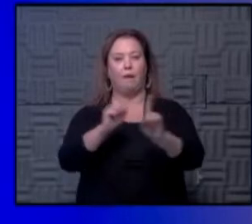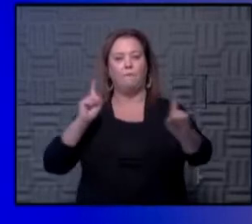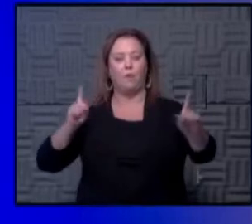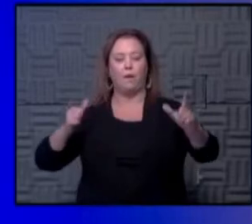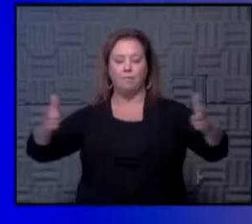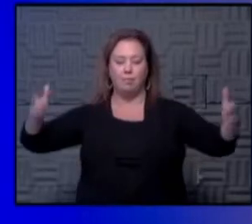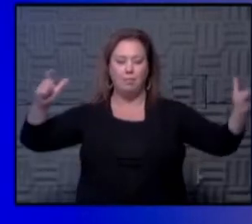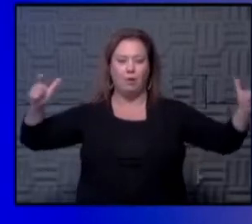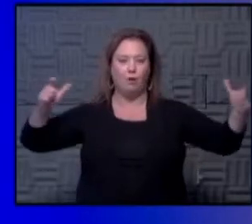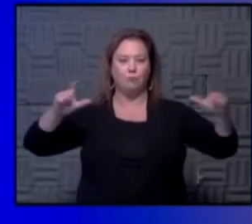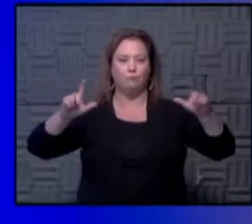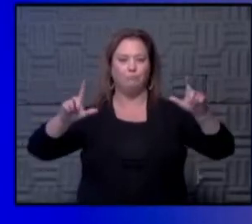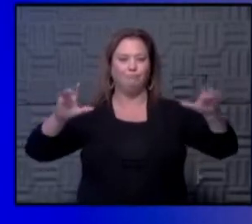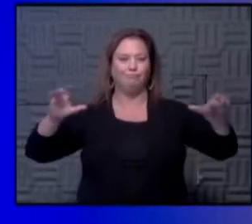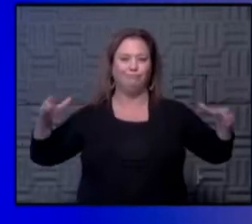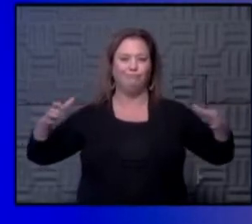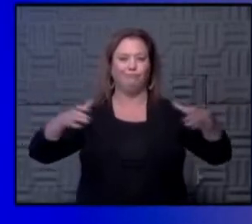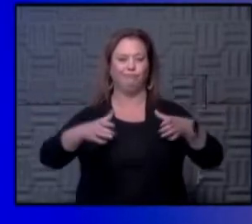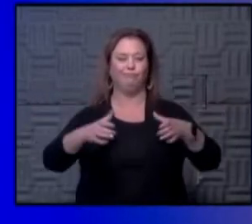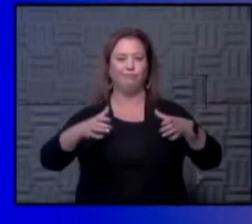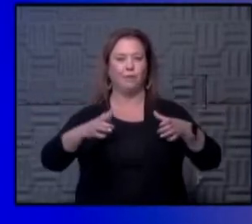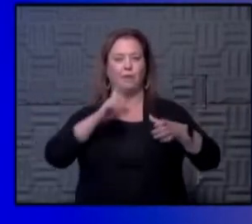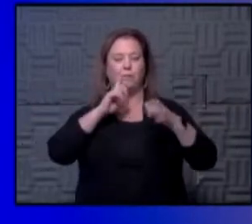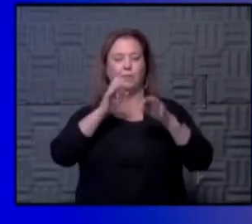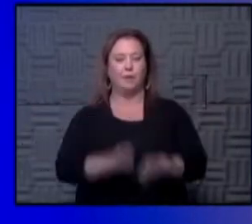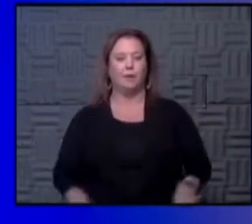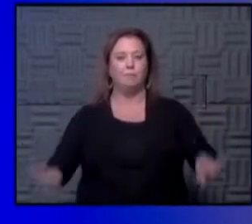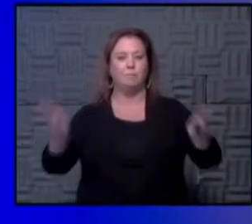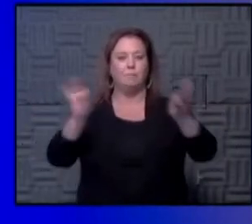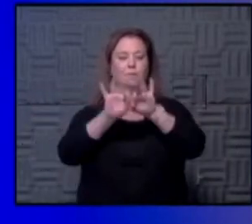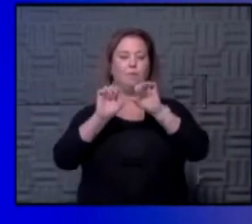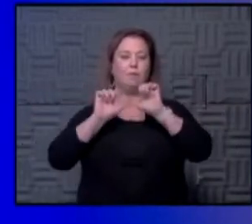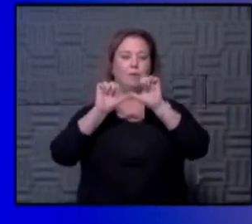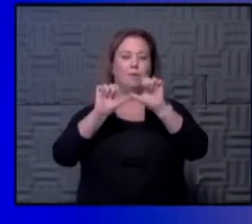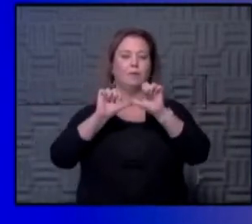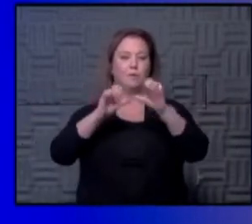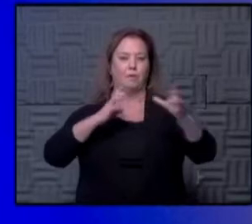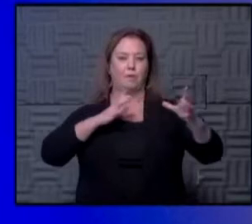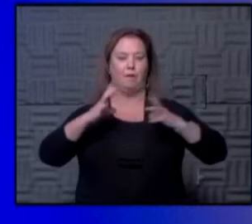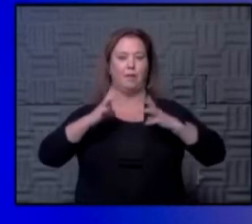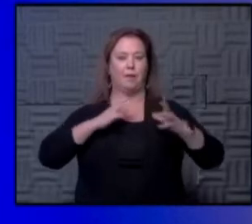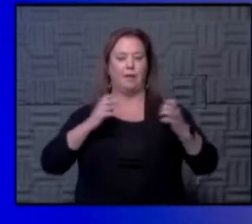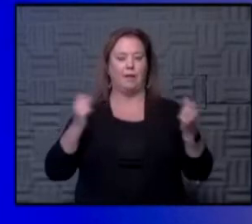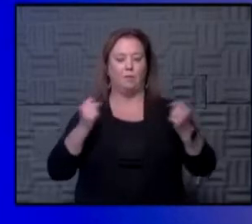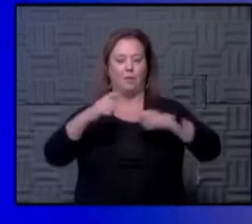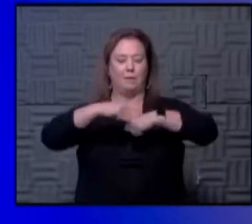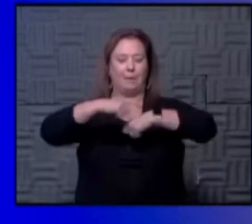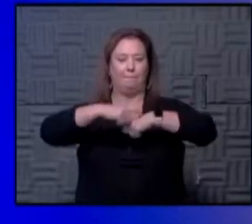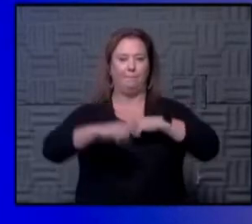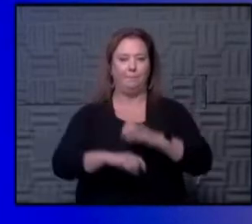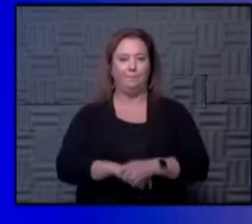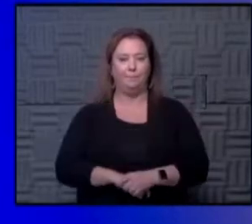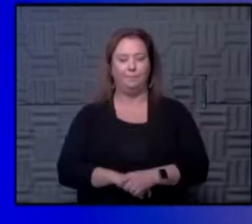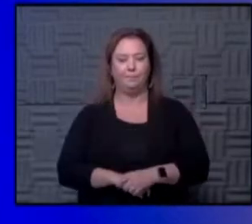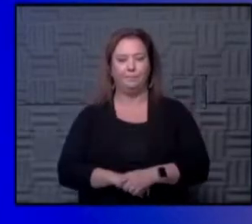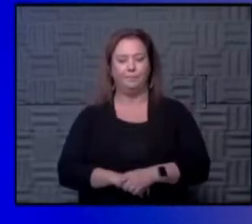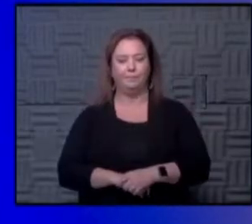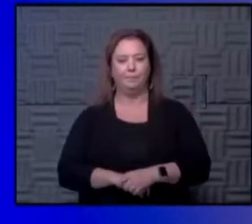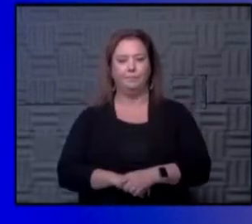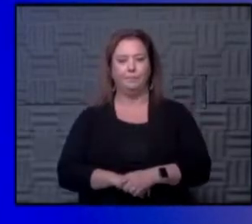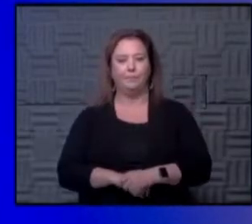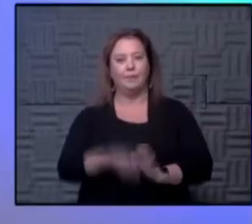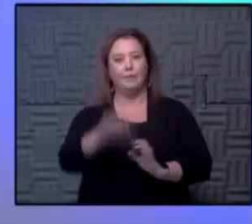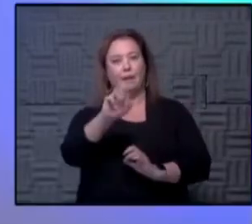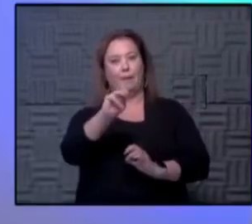large gatherings. That is going to be vitally important moving forward through these holidays, through this winter season.